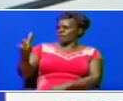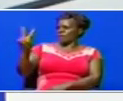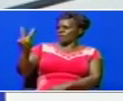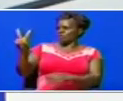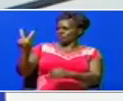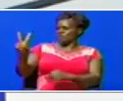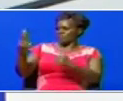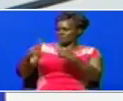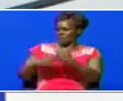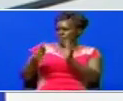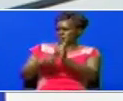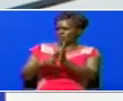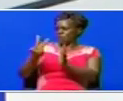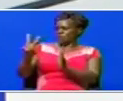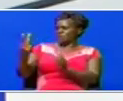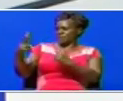31,127, representing